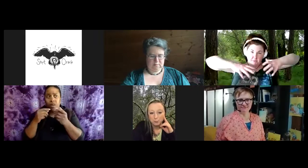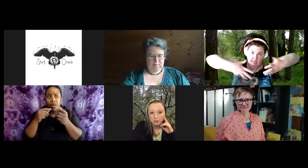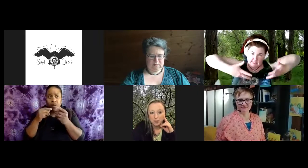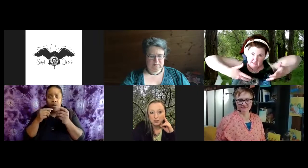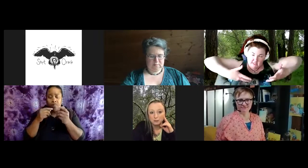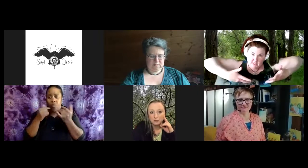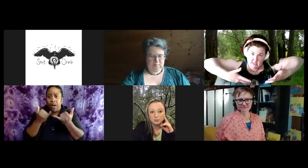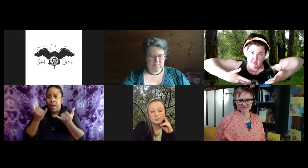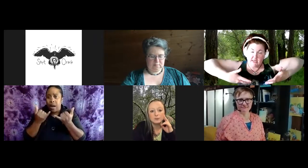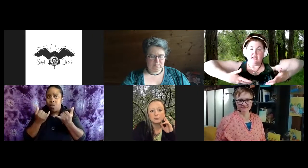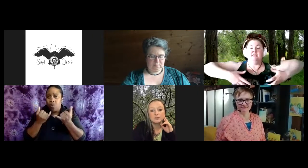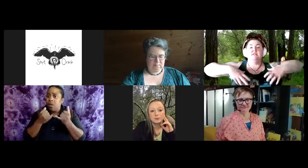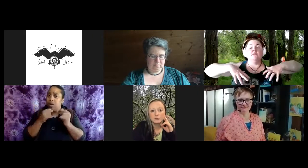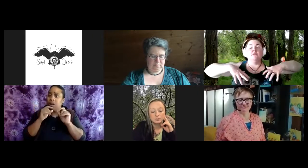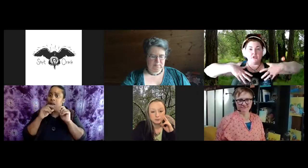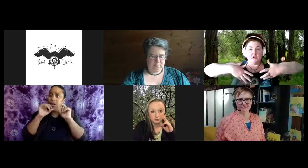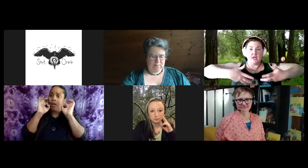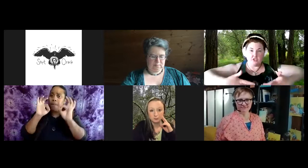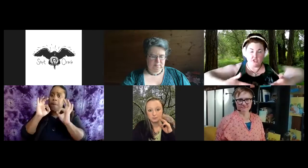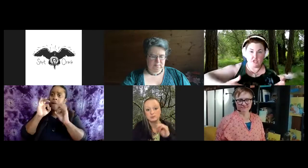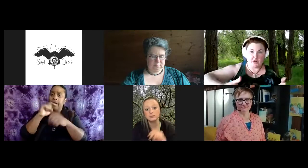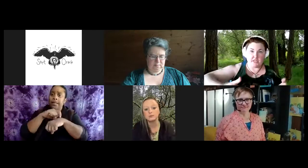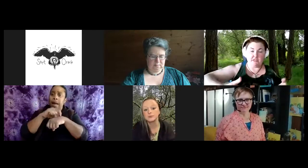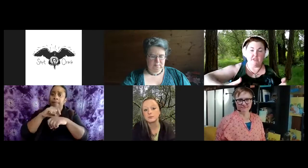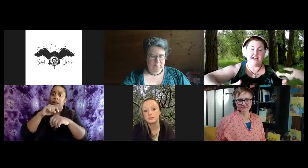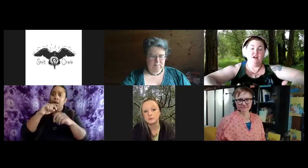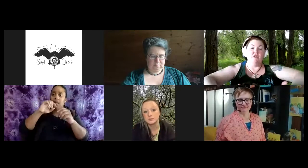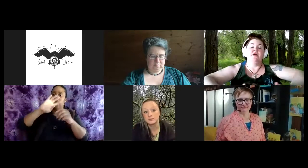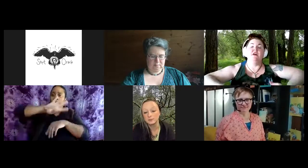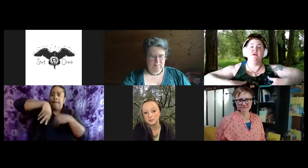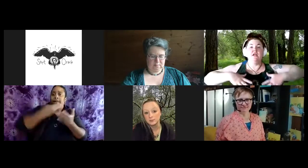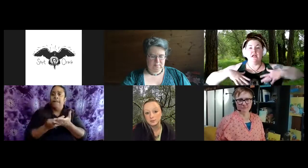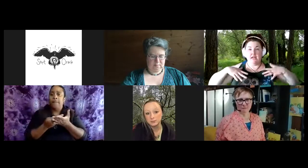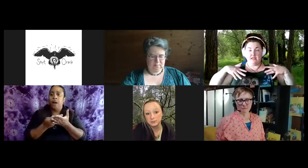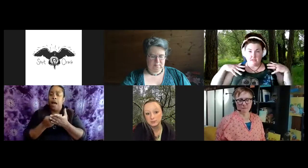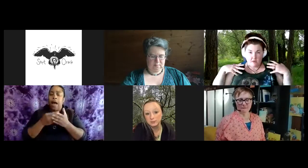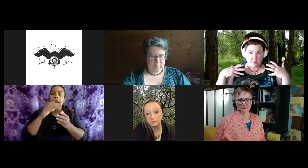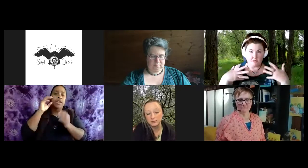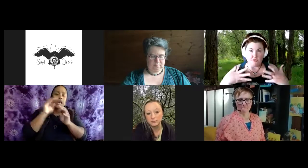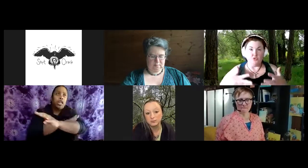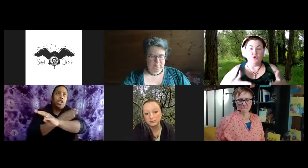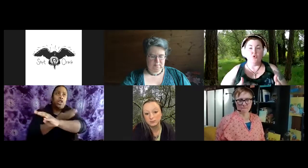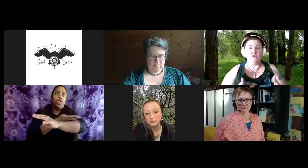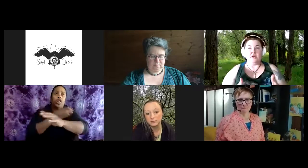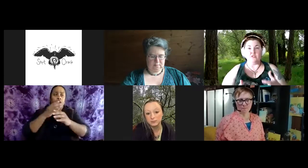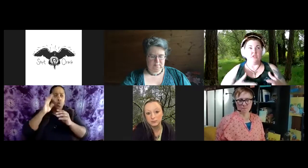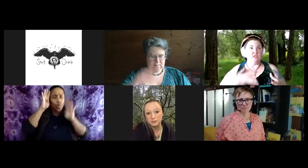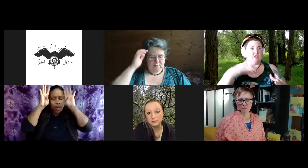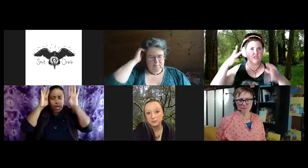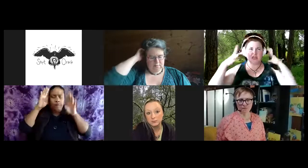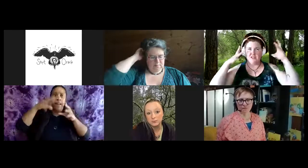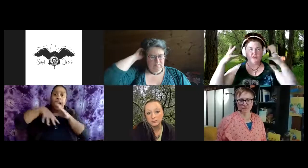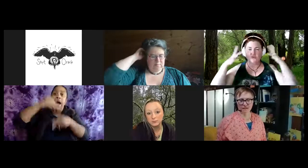now flip that and put your energy and creativity out there and do